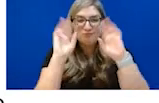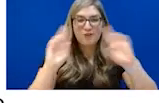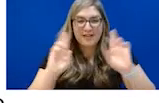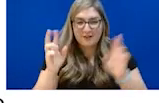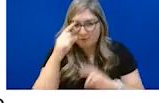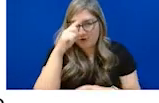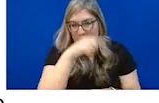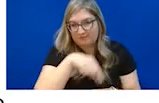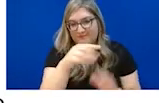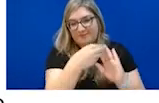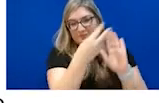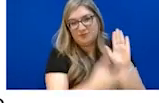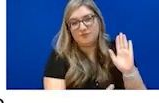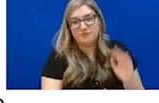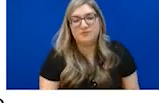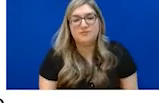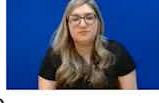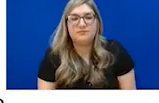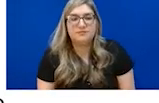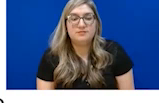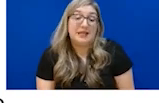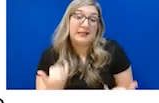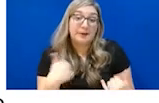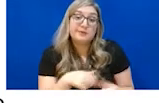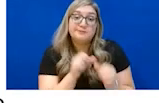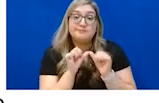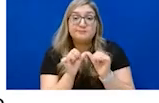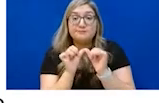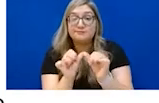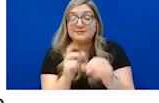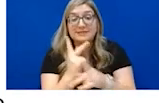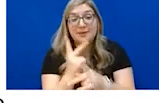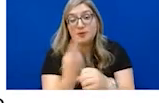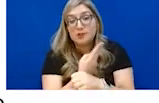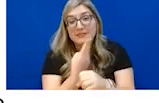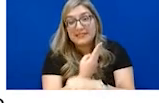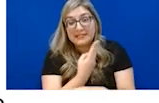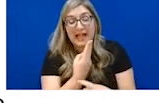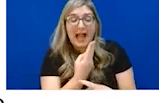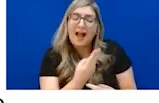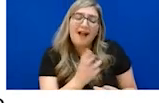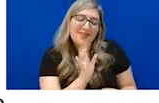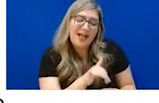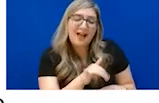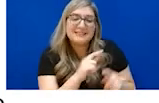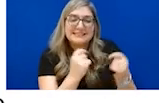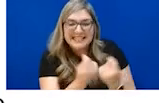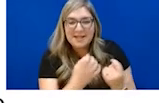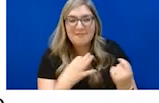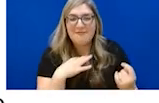And now it continues today. It's become a part of our culture. And I'm really proud of the team and the faculty who worked on